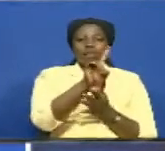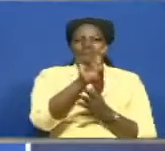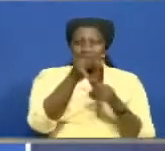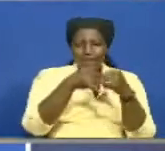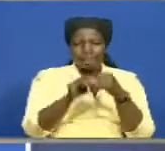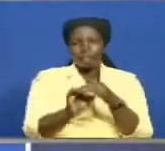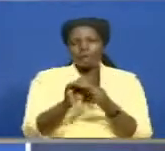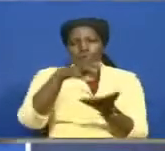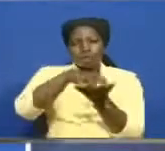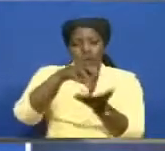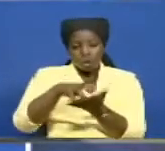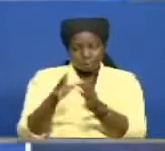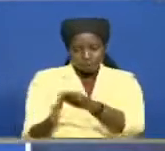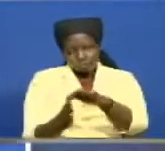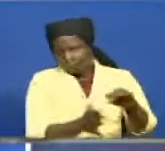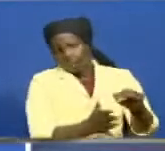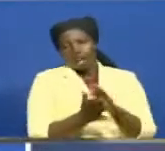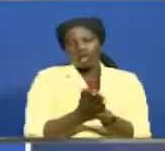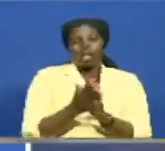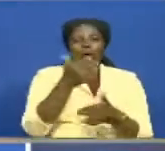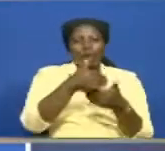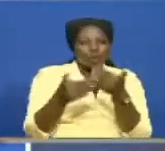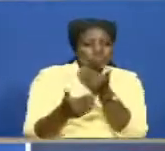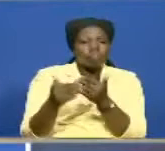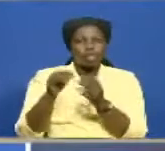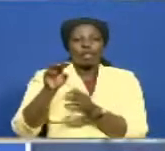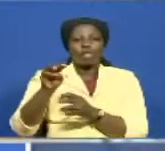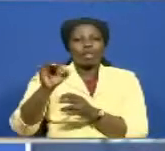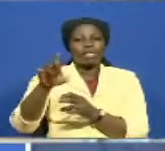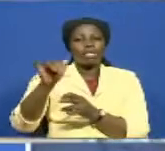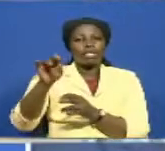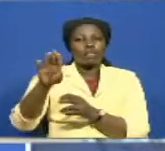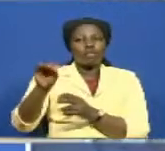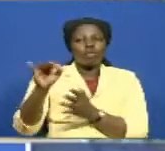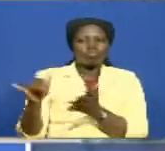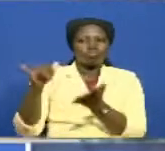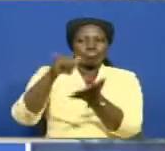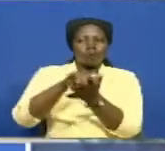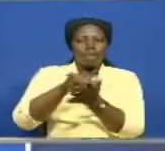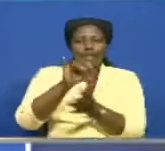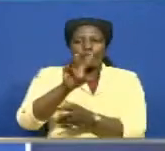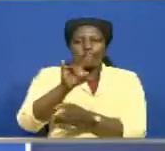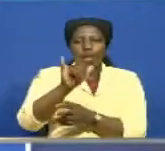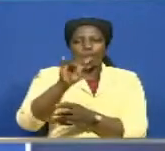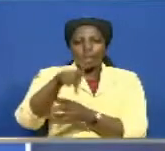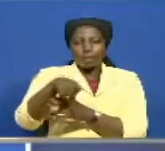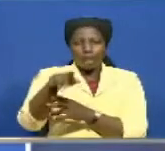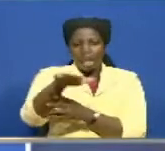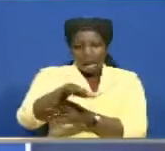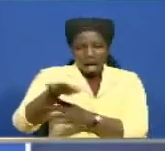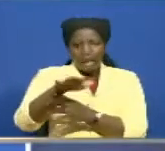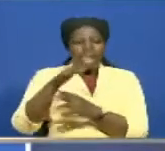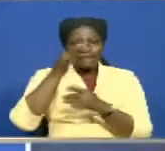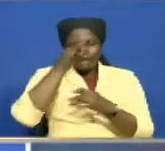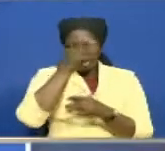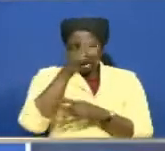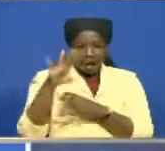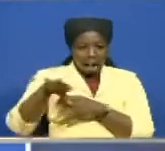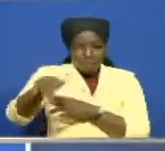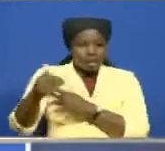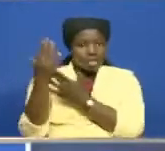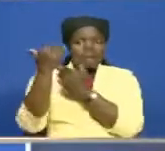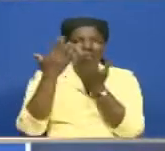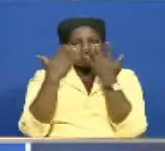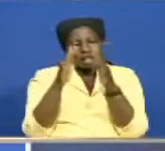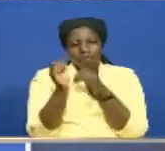slots. Finally, construction at the Nyaribo Airstrip VIP Lodge in Nyeri County is expected to be completed